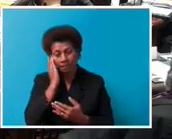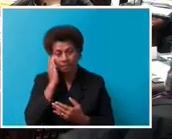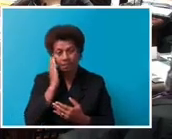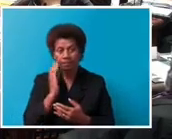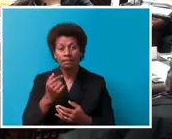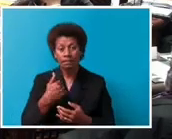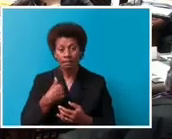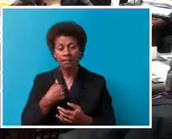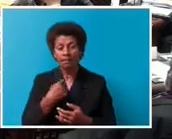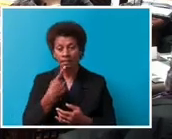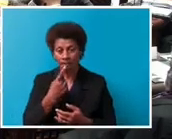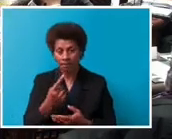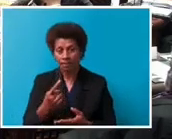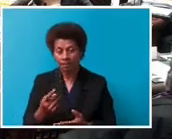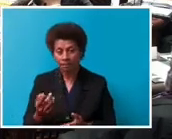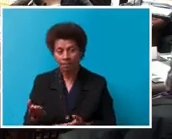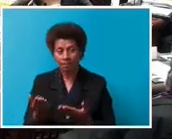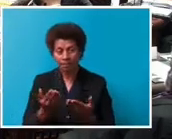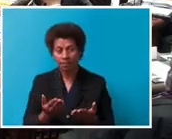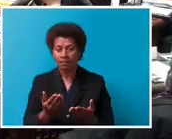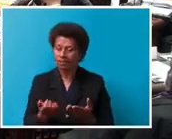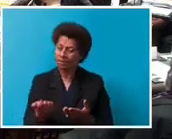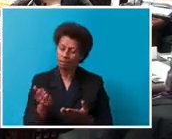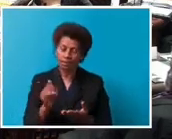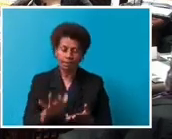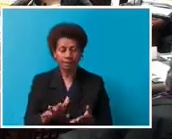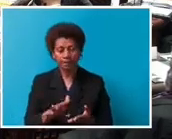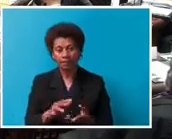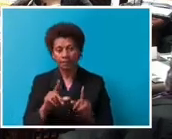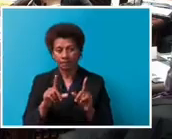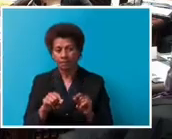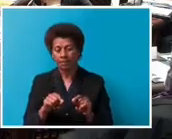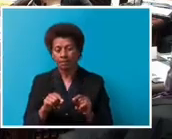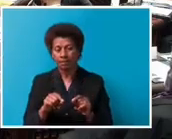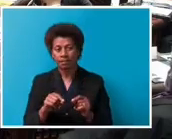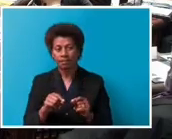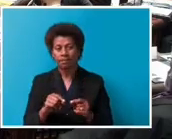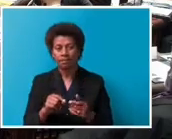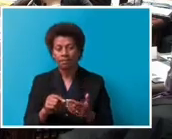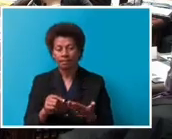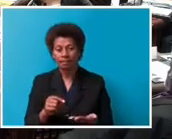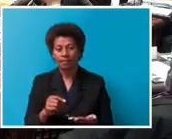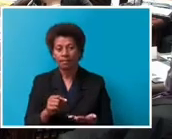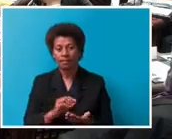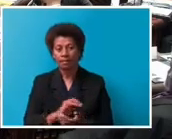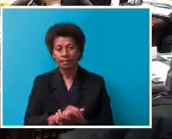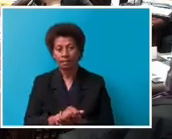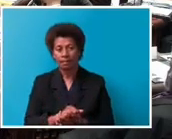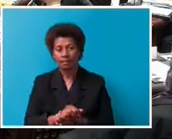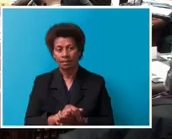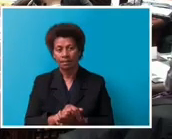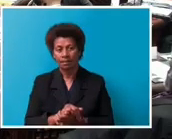qualified it and it's been dealt with already, sir. I didn't make a misstatement, I actually qualified it. If it's been